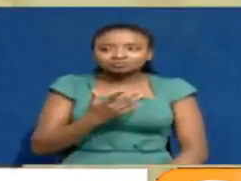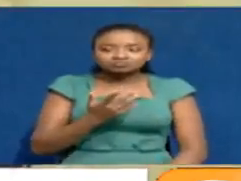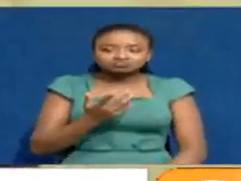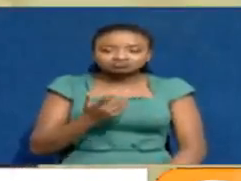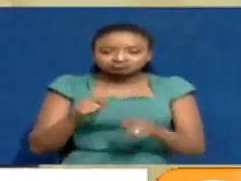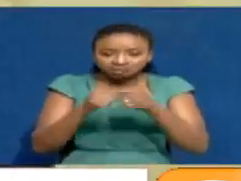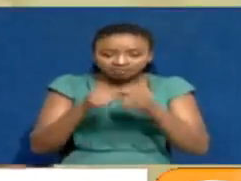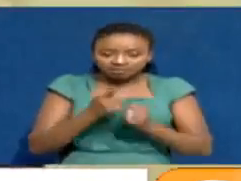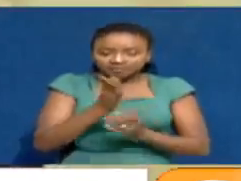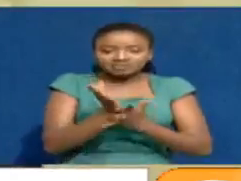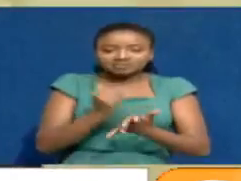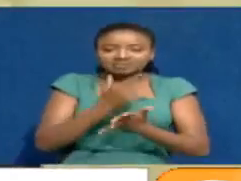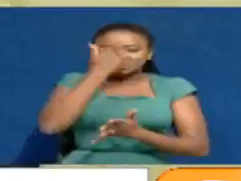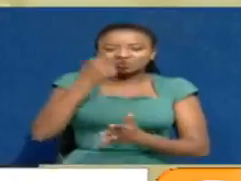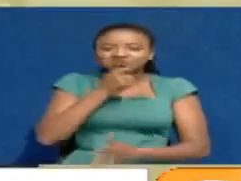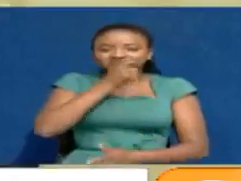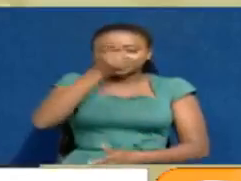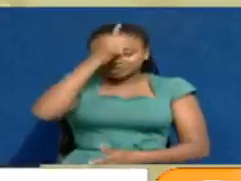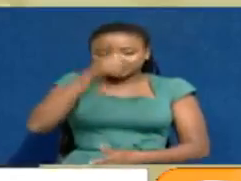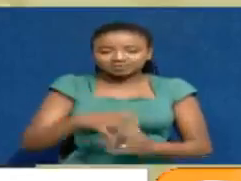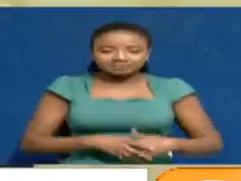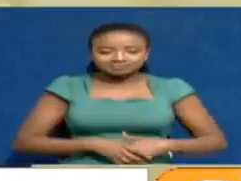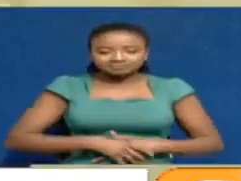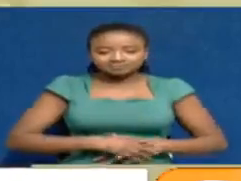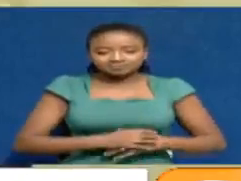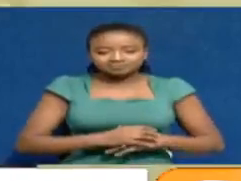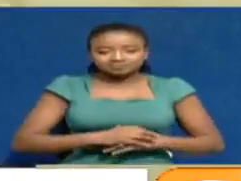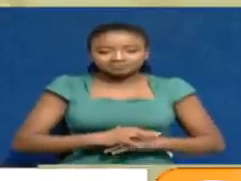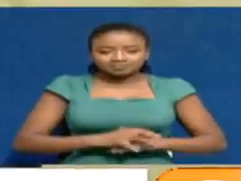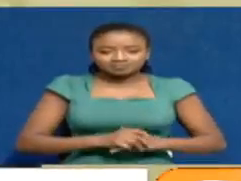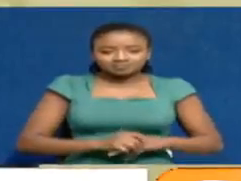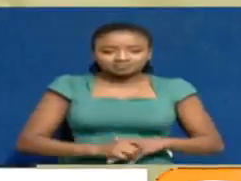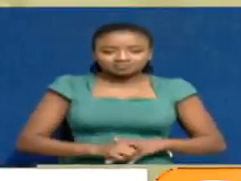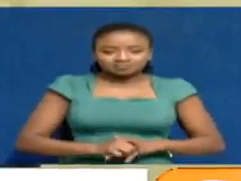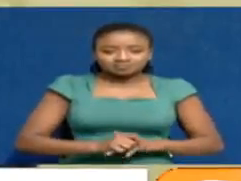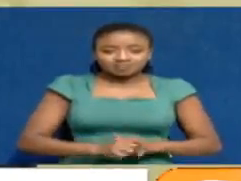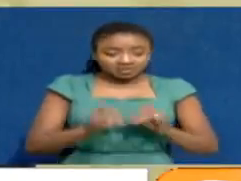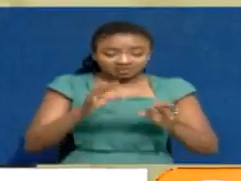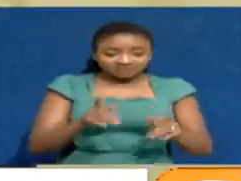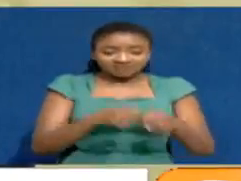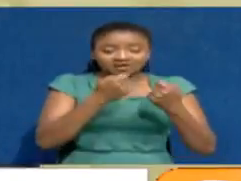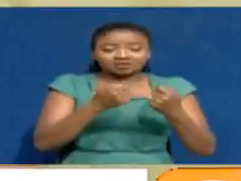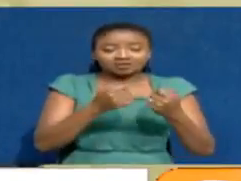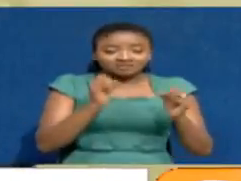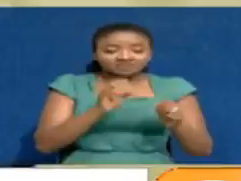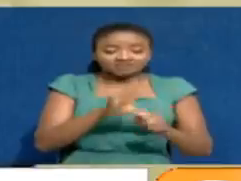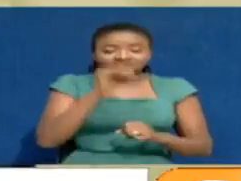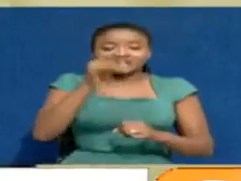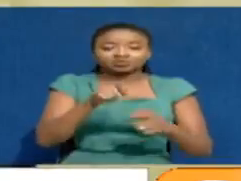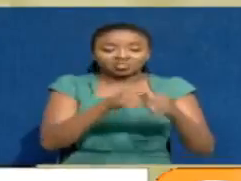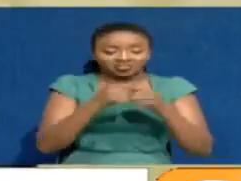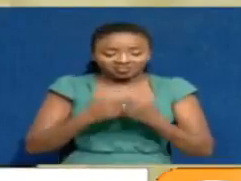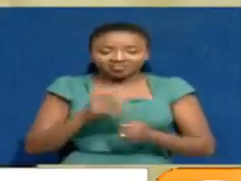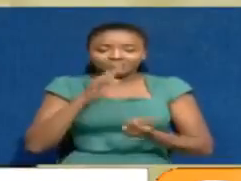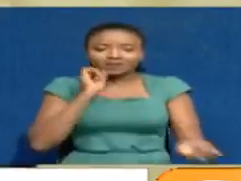destroy the sector because of a few greedy people. And we will take action on those individuals. PERAC is